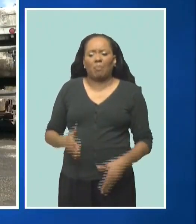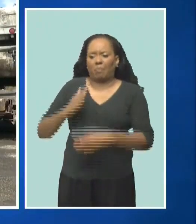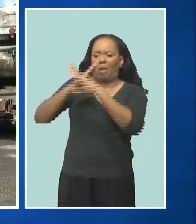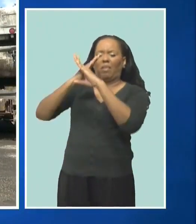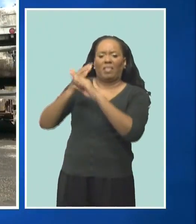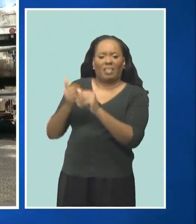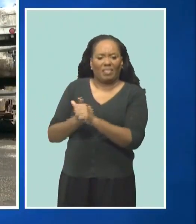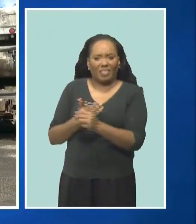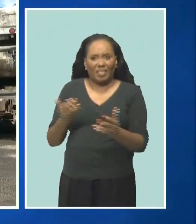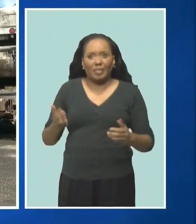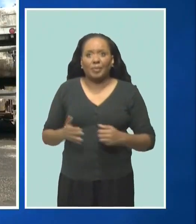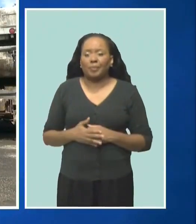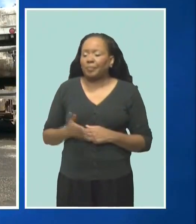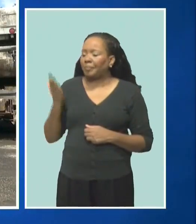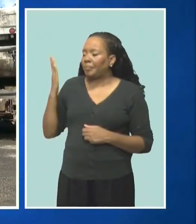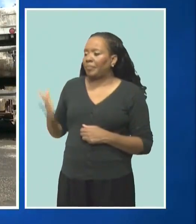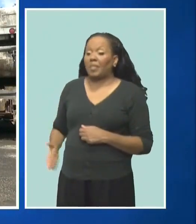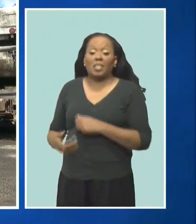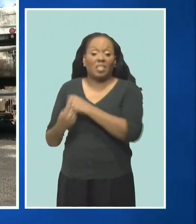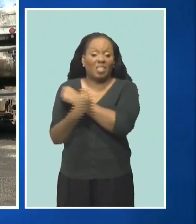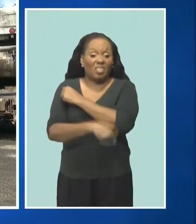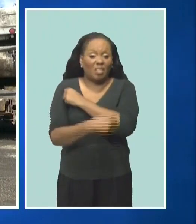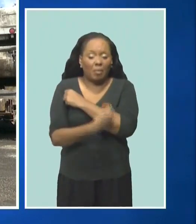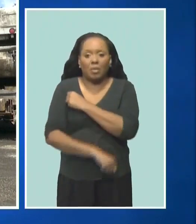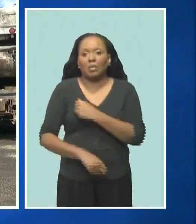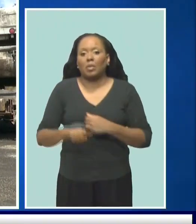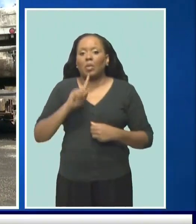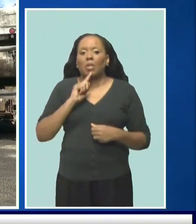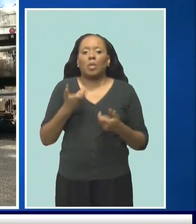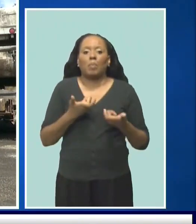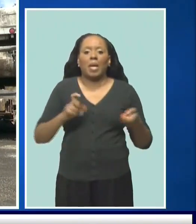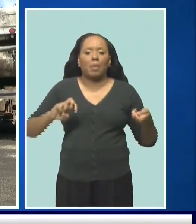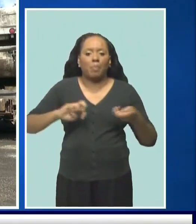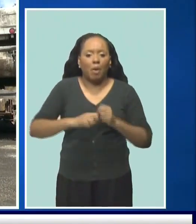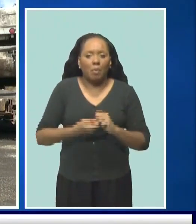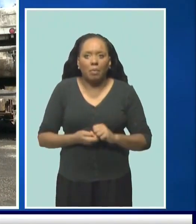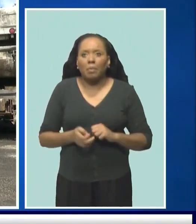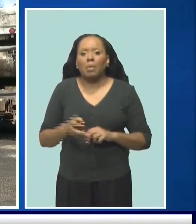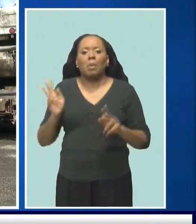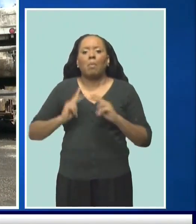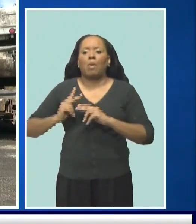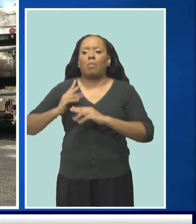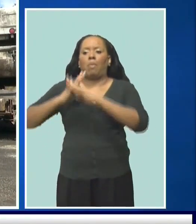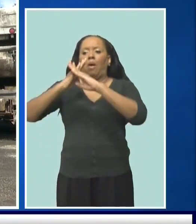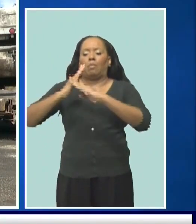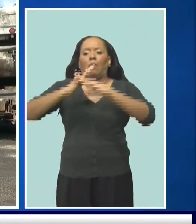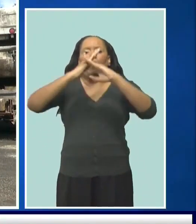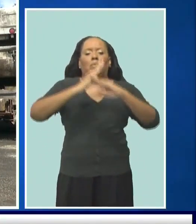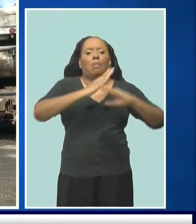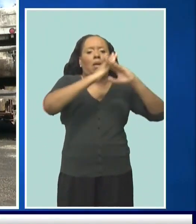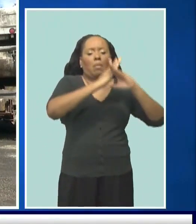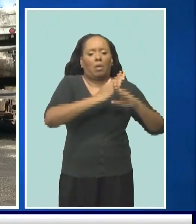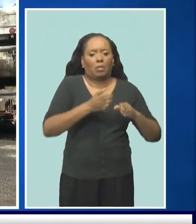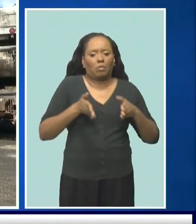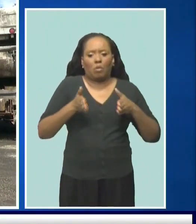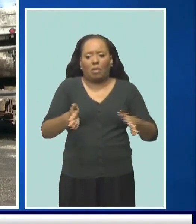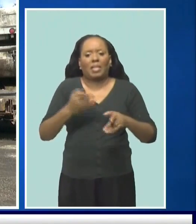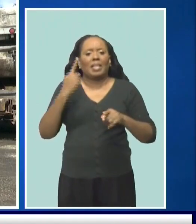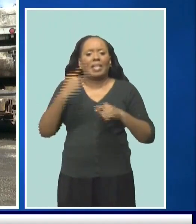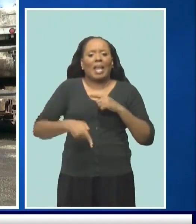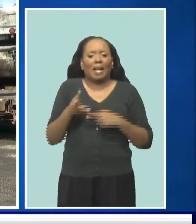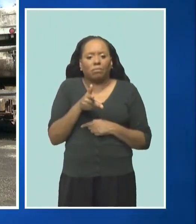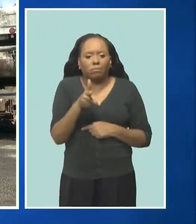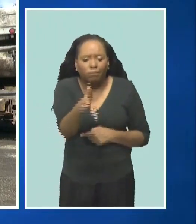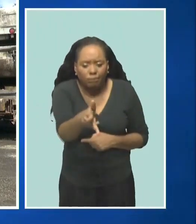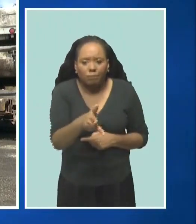In St. Thomas, we have that issue. We have vehicles blocking in St. Barnabas. We have vehicles blocking in some areas of Rendezvous, some areas of St. George. So we